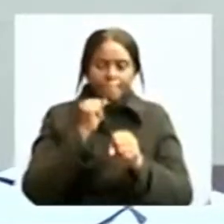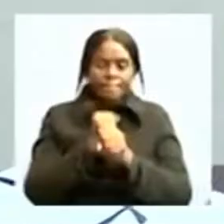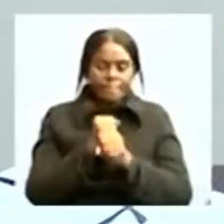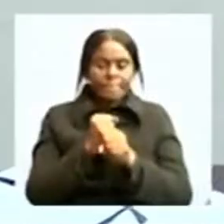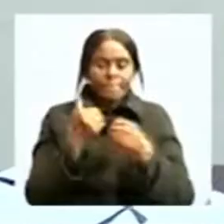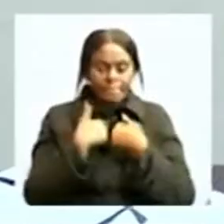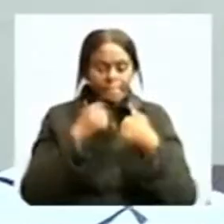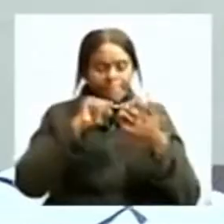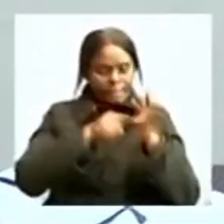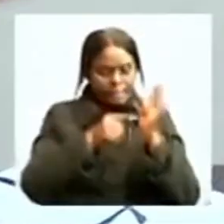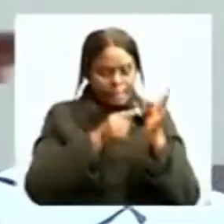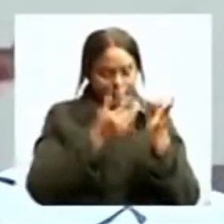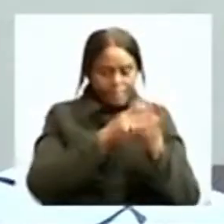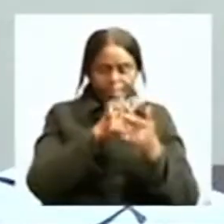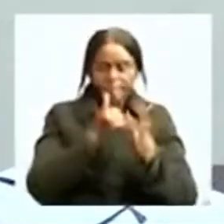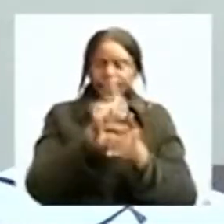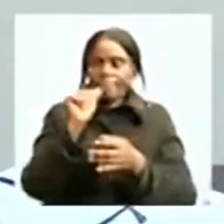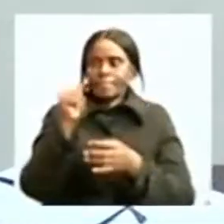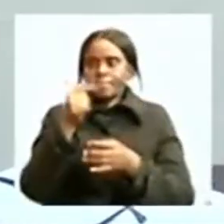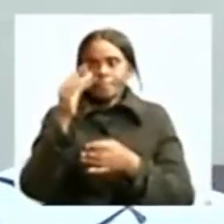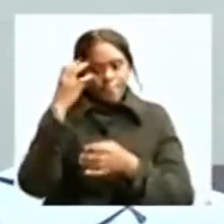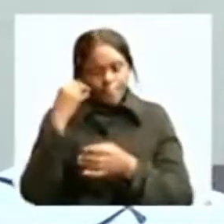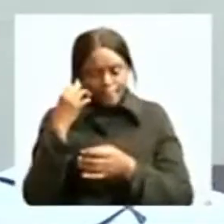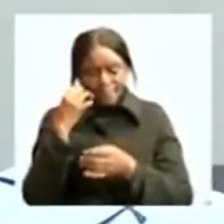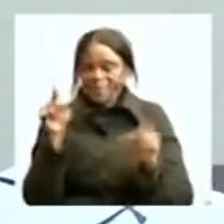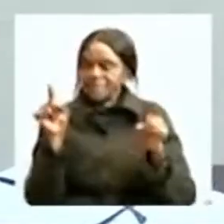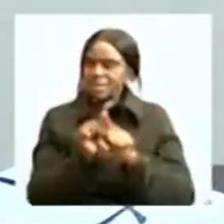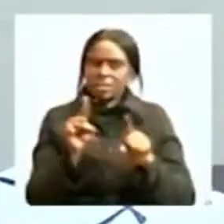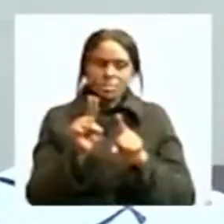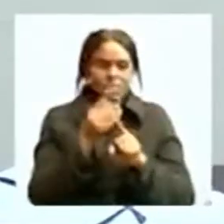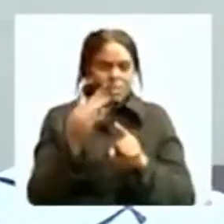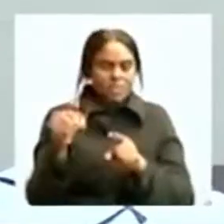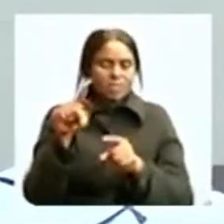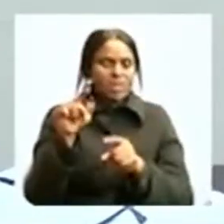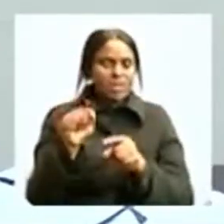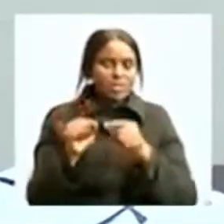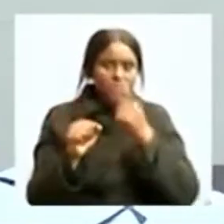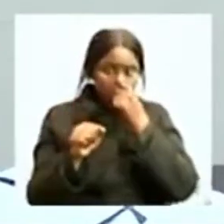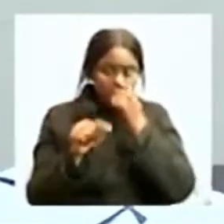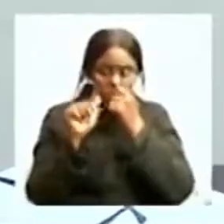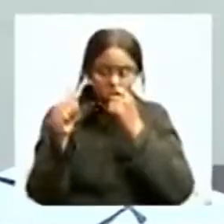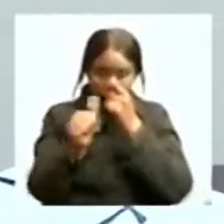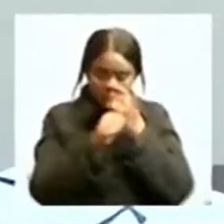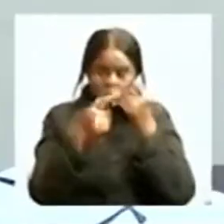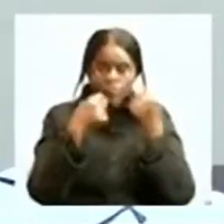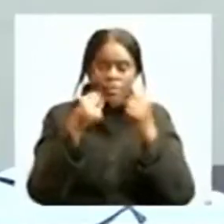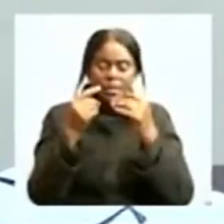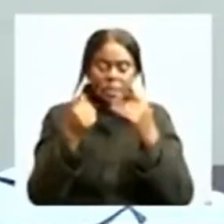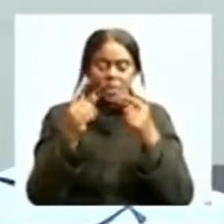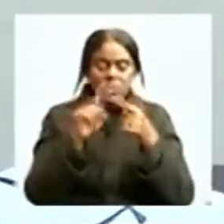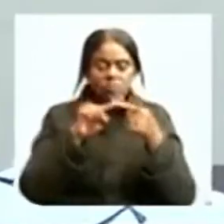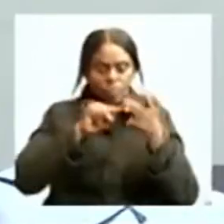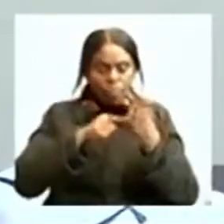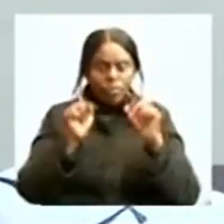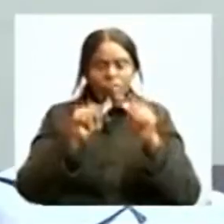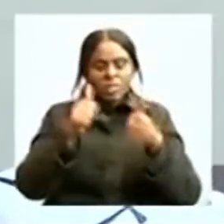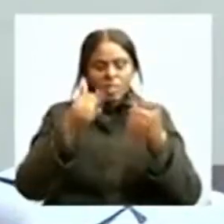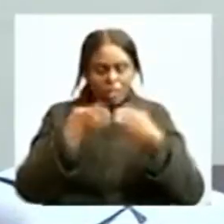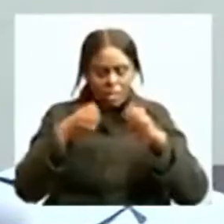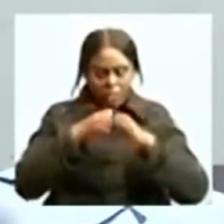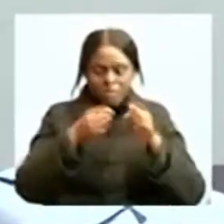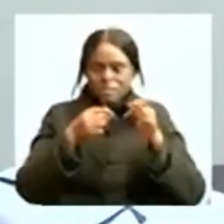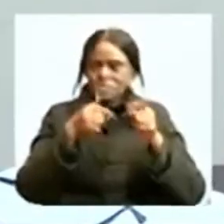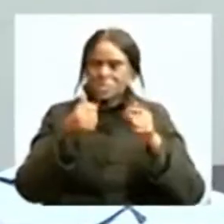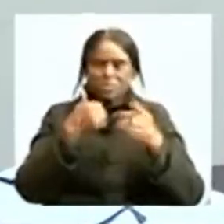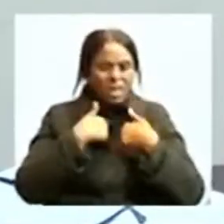We highlight this. AG's office will bring out same things. PS, you are trying to a point where you are short